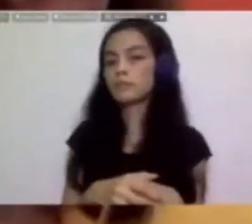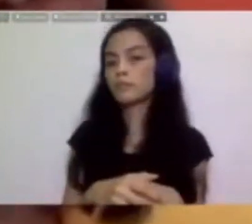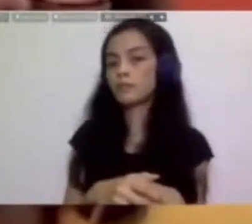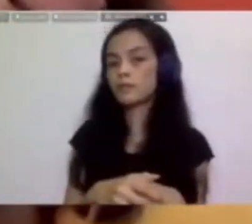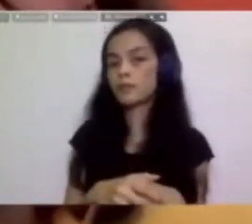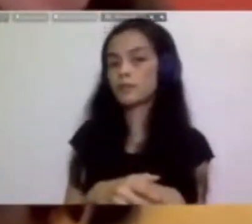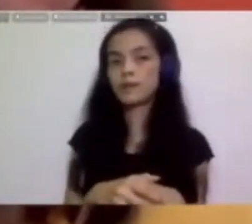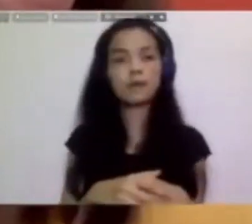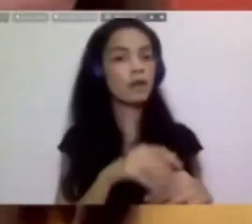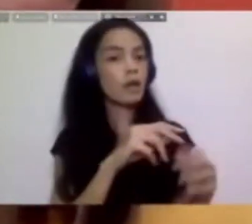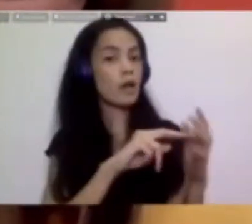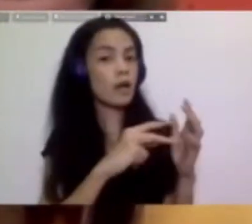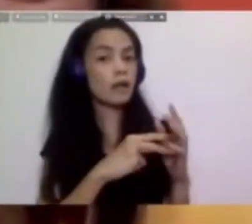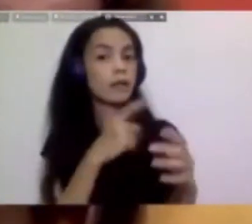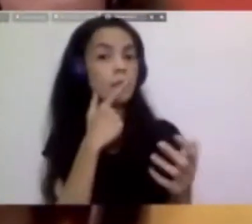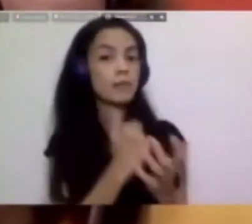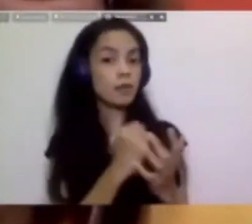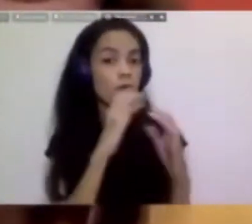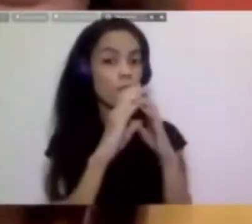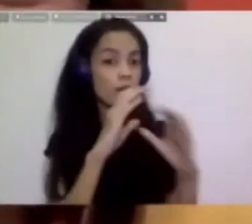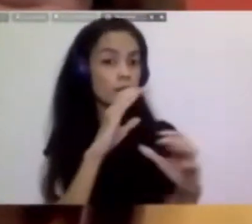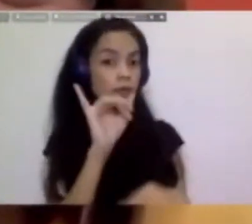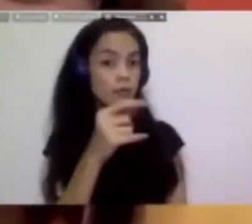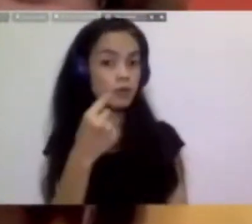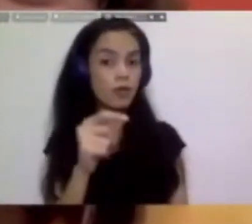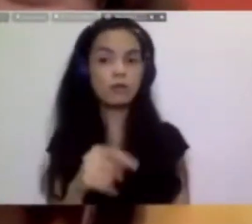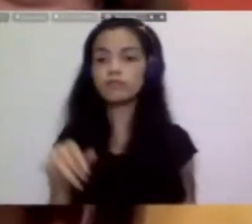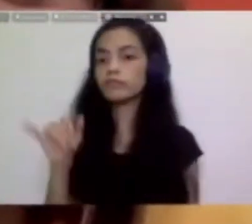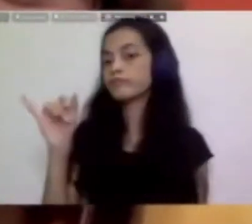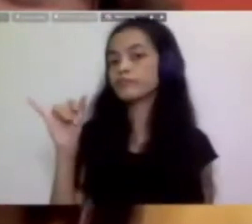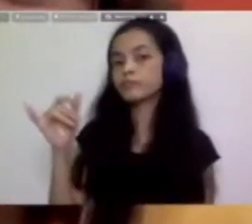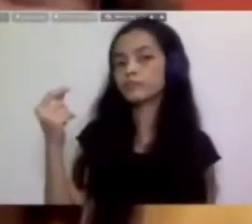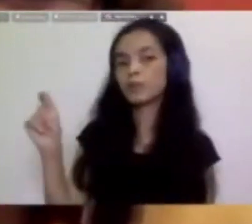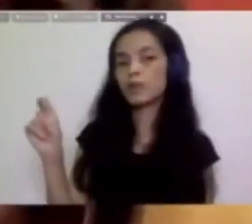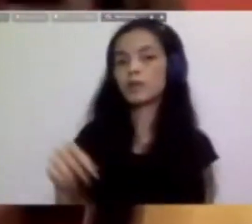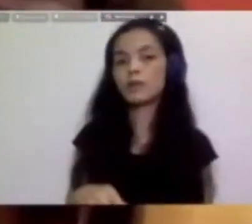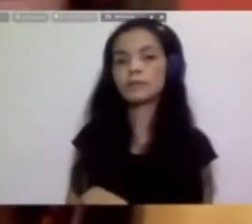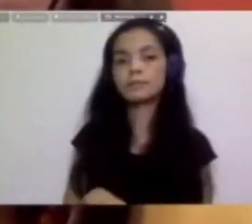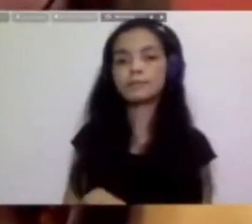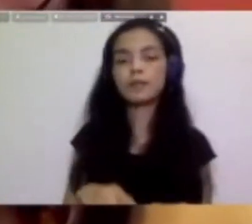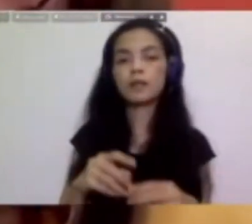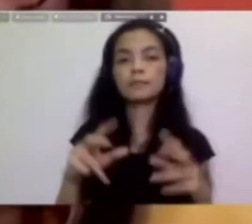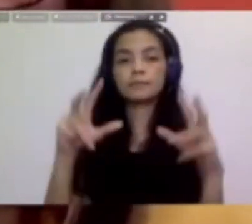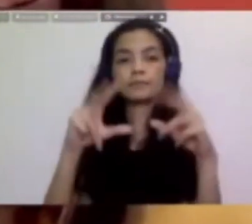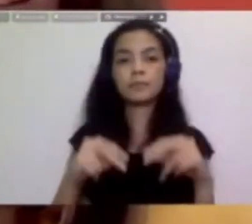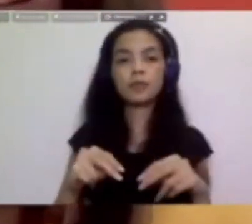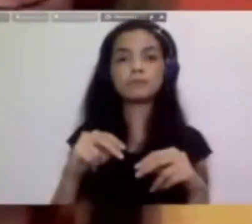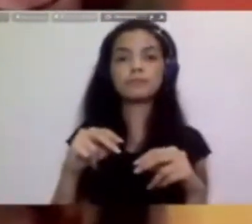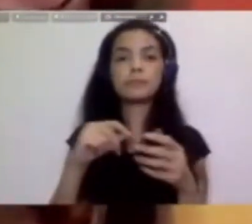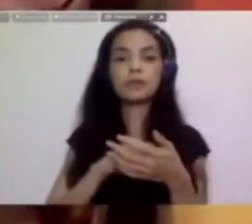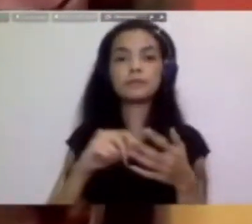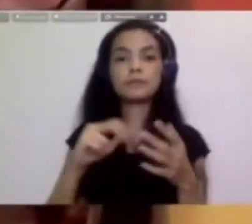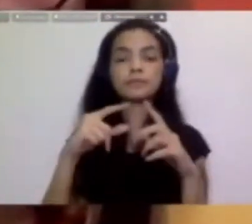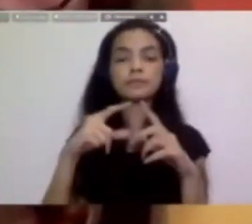Okay, thank you. The third question is from Raditya. He's from ITB, from Industrial Design